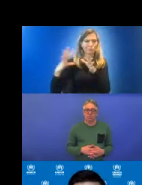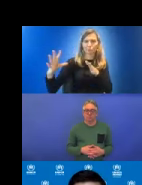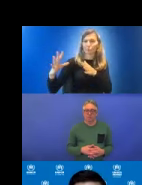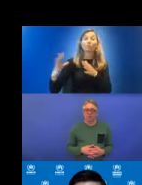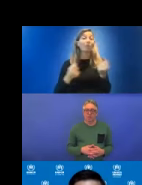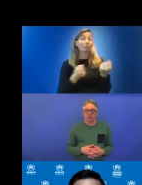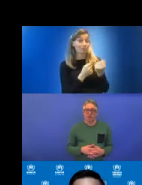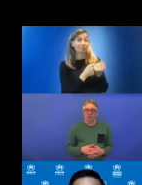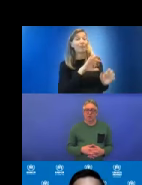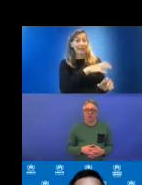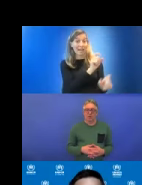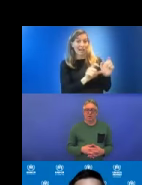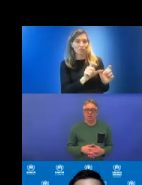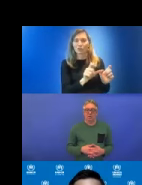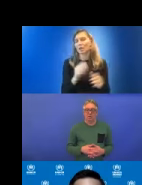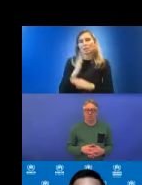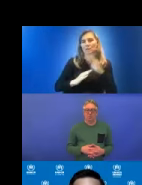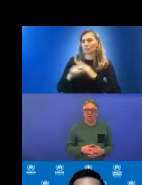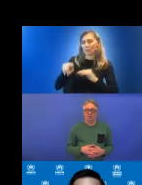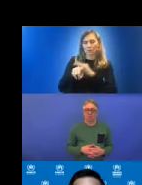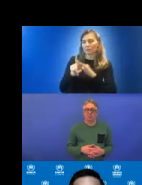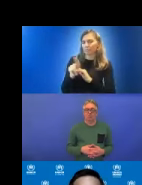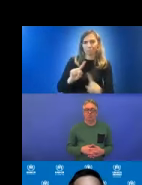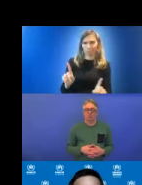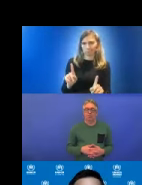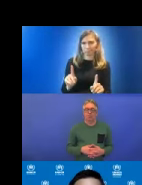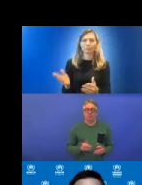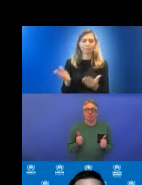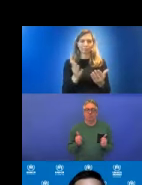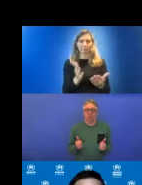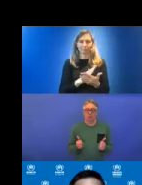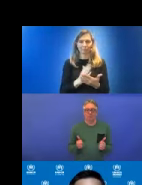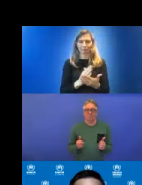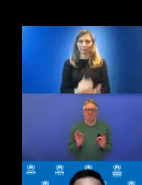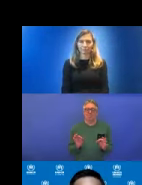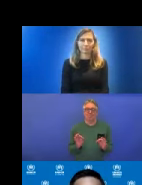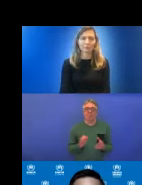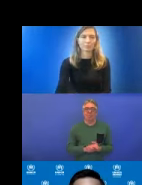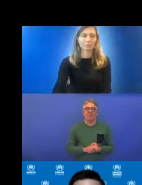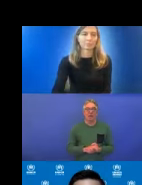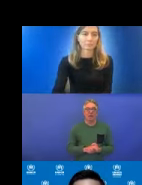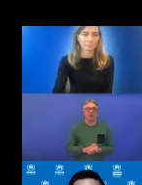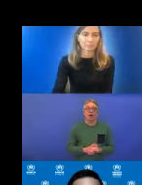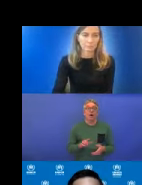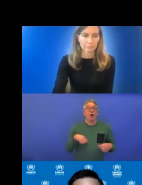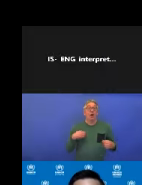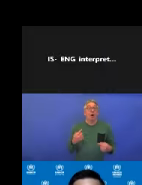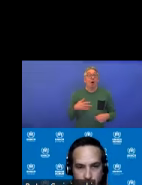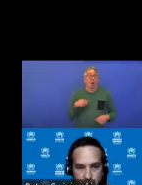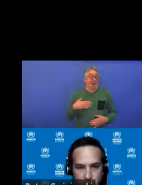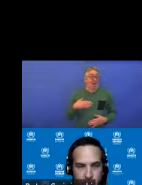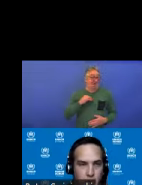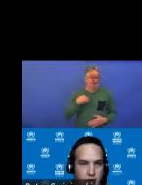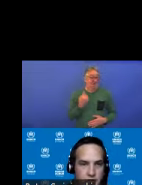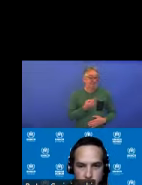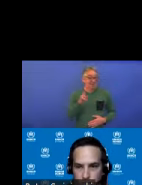nationals. Even though we couldn't unlock progress on this issue through our traditional advocacy, which is we work